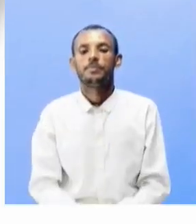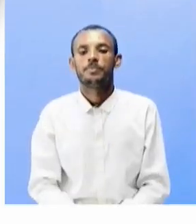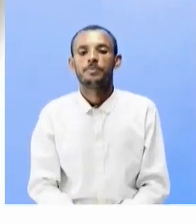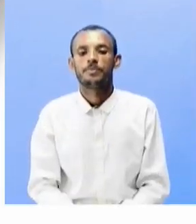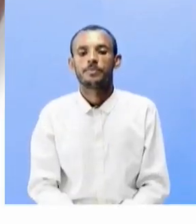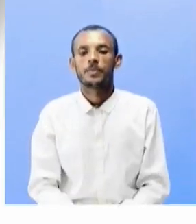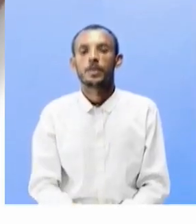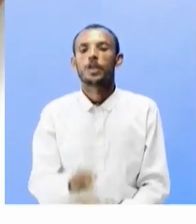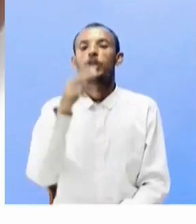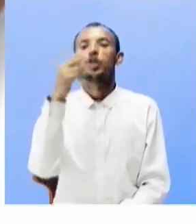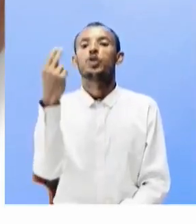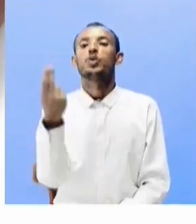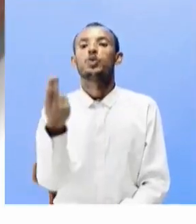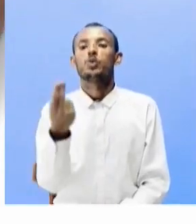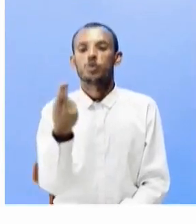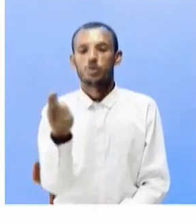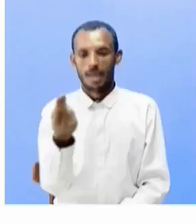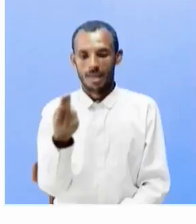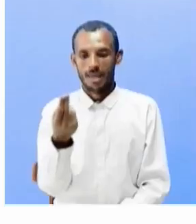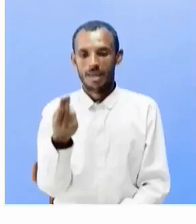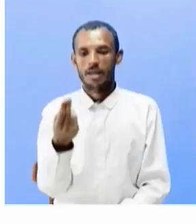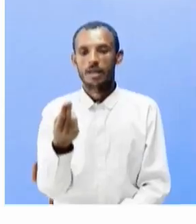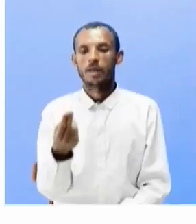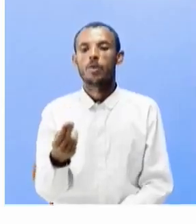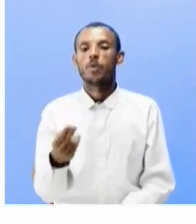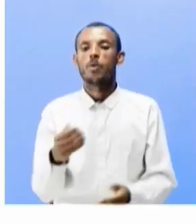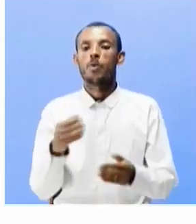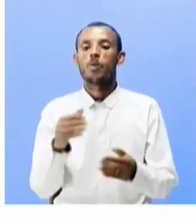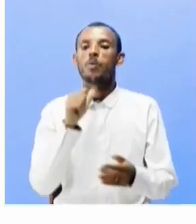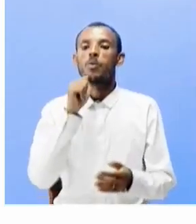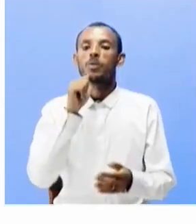without using a number line. Without